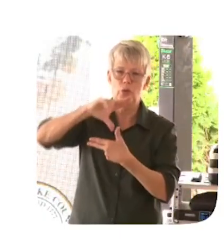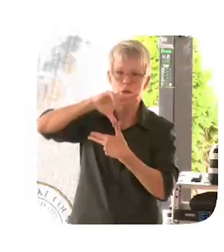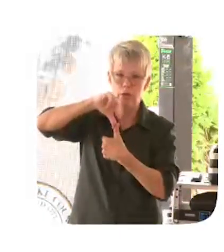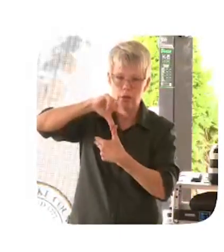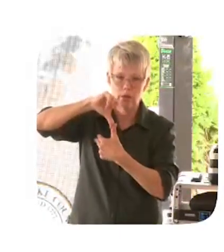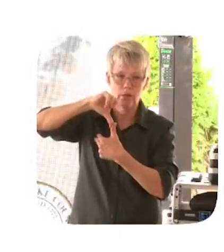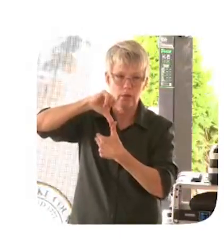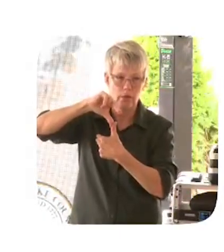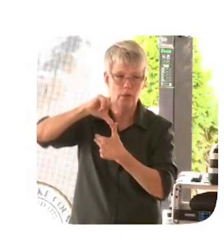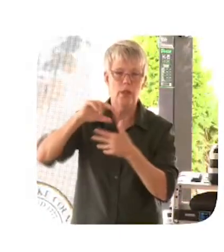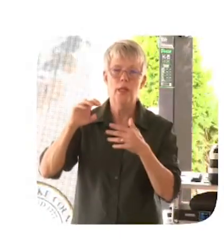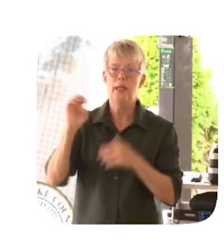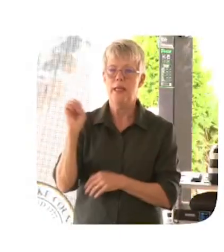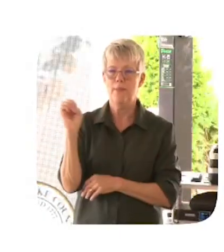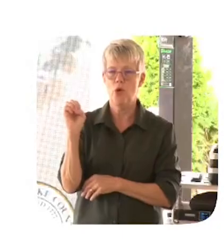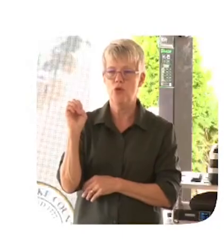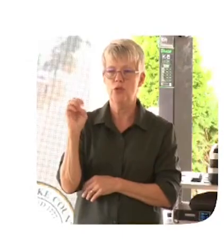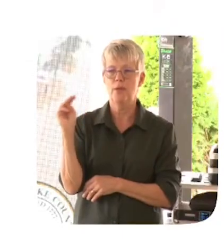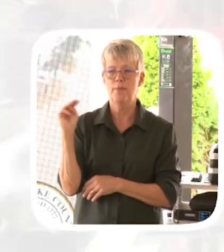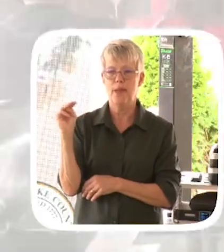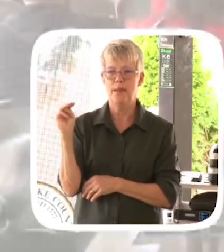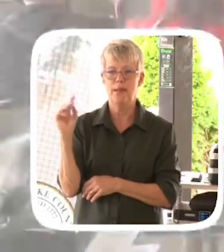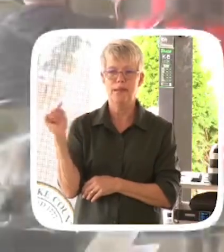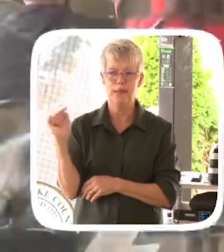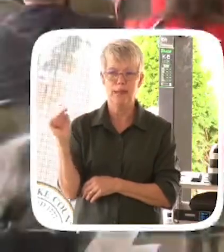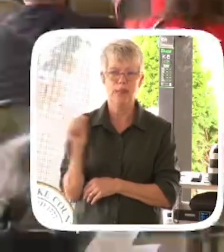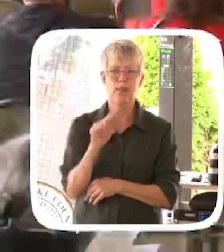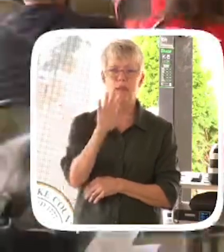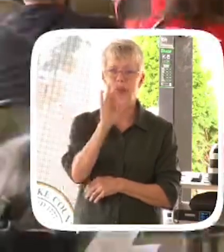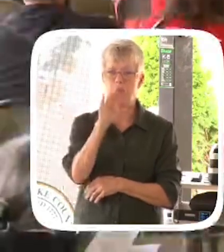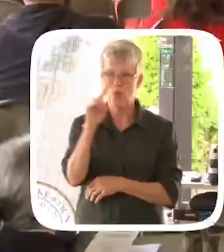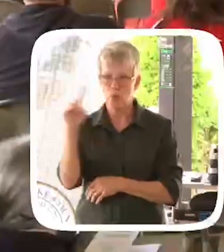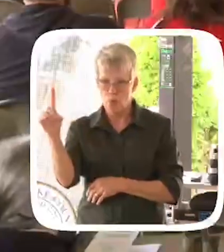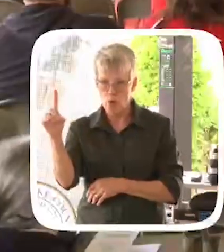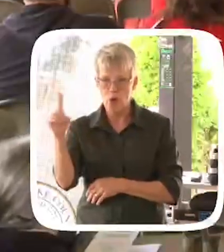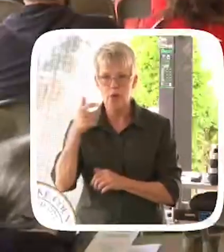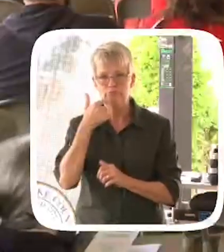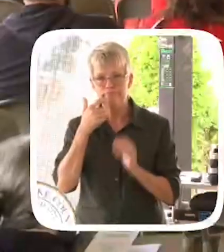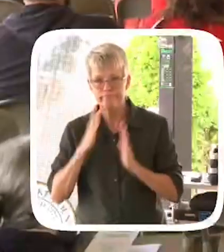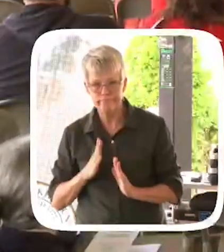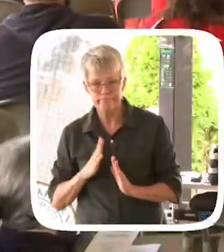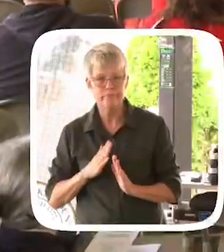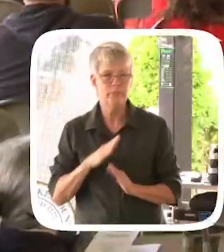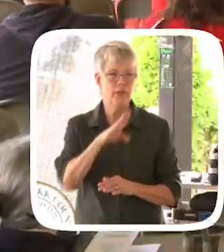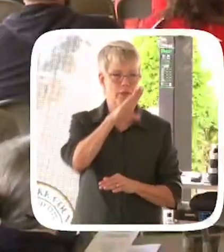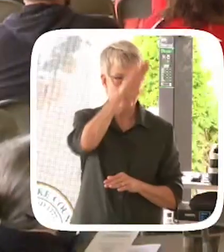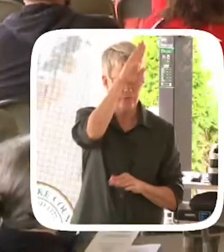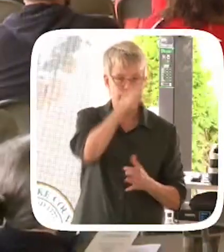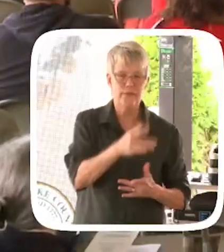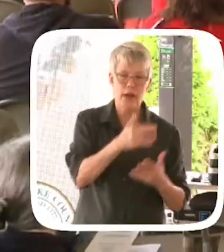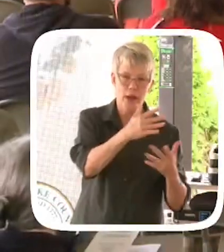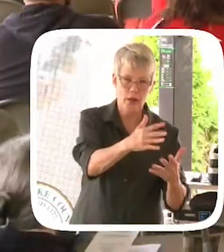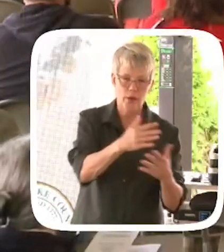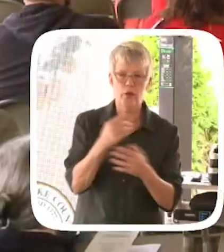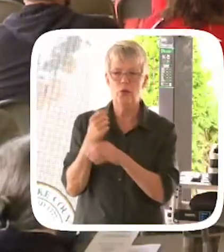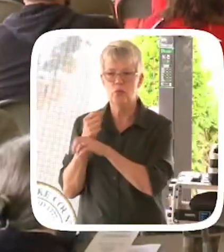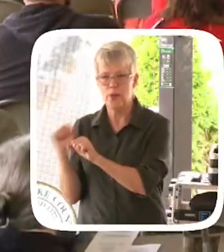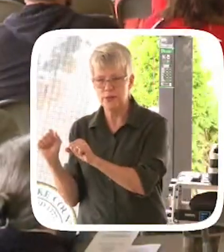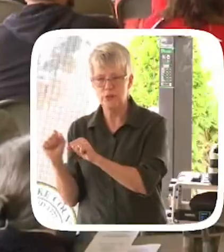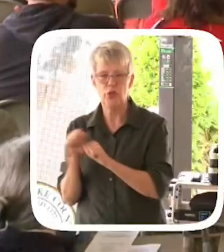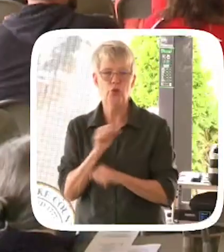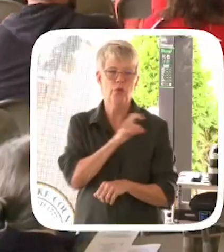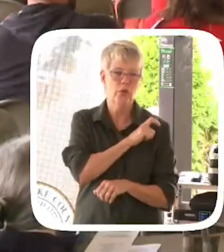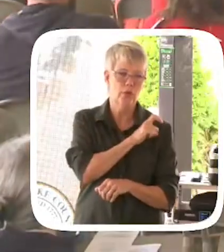Our emergency management team, 911 telecommunicators, fire and rescue personnel, law enforcement